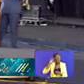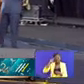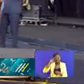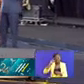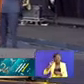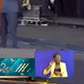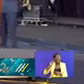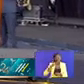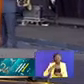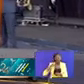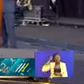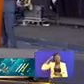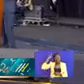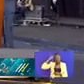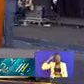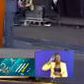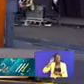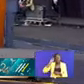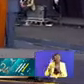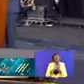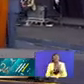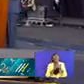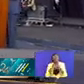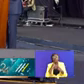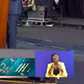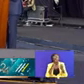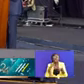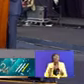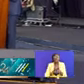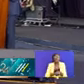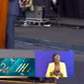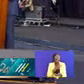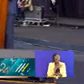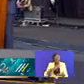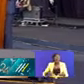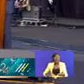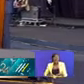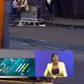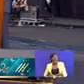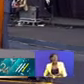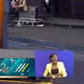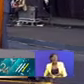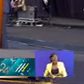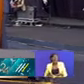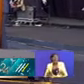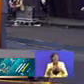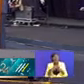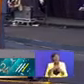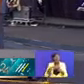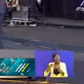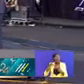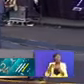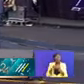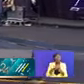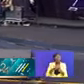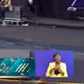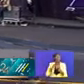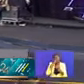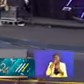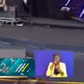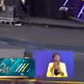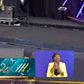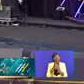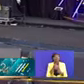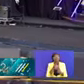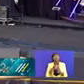Babylon you remember the Bible says that the king nebuchad had some wise men